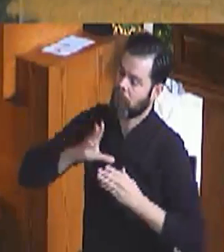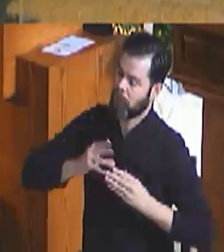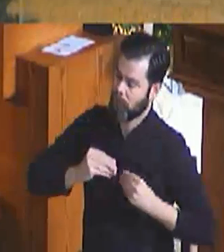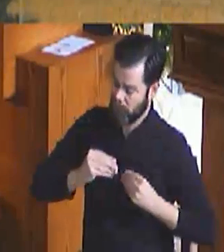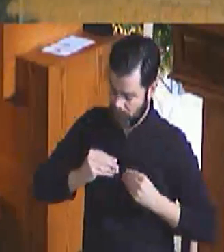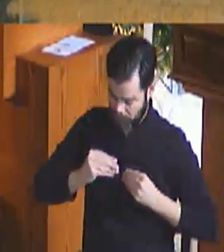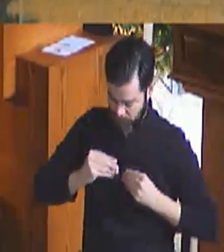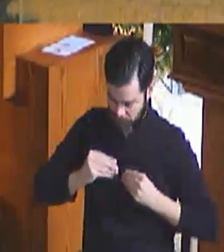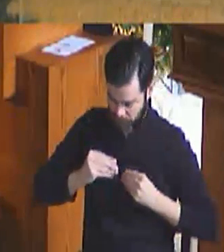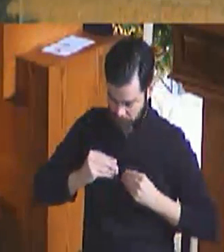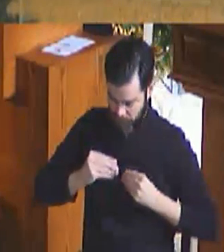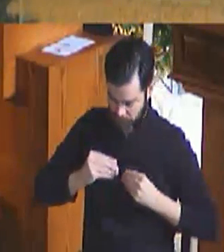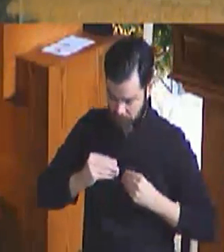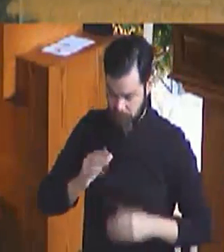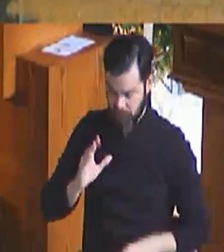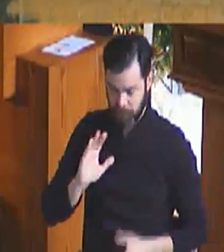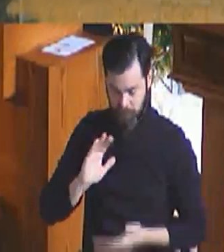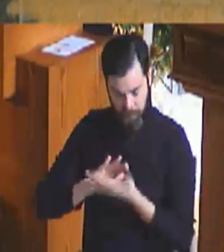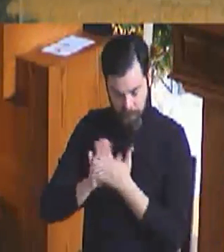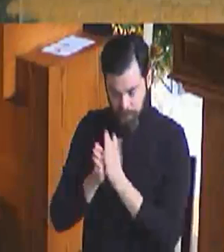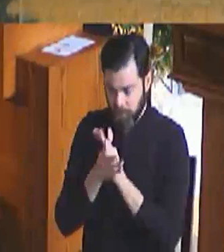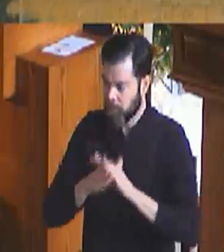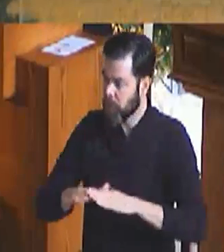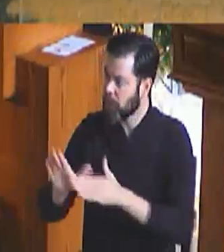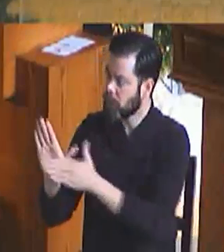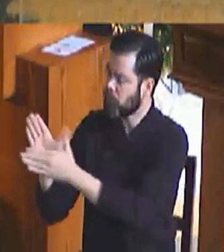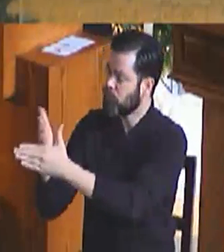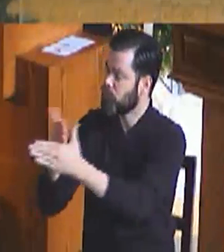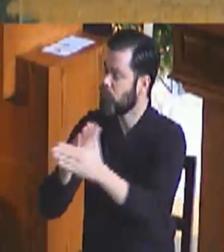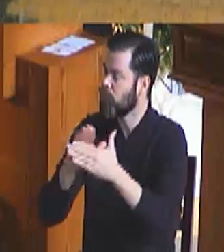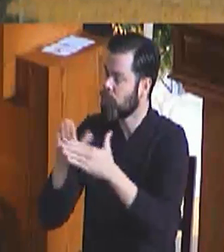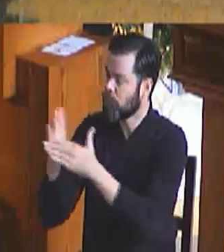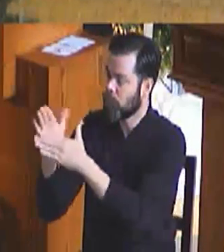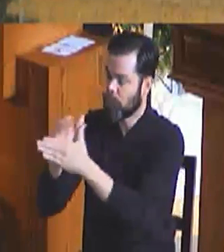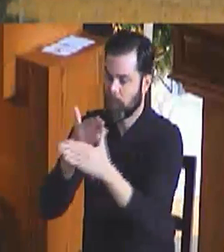We share our peace with the world.